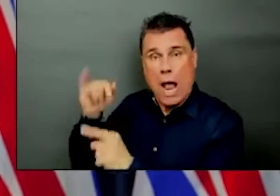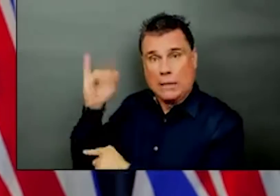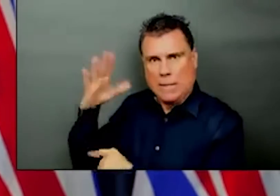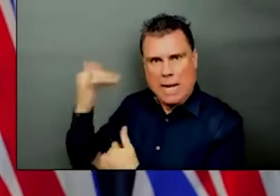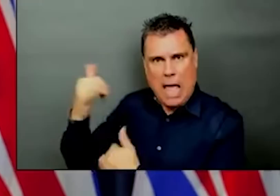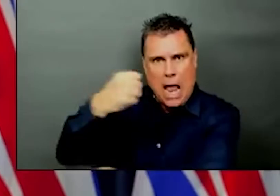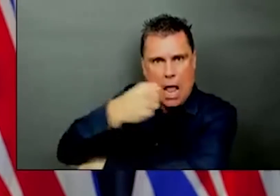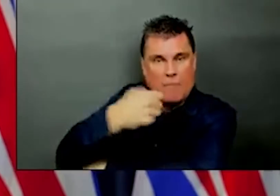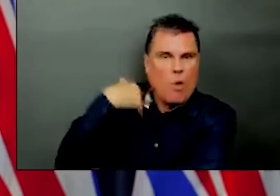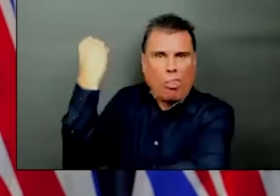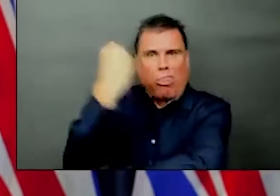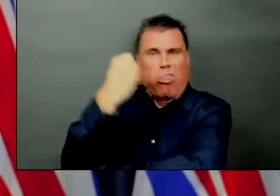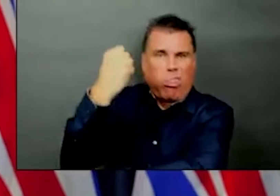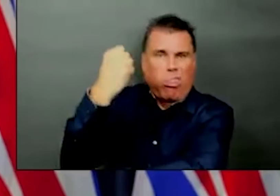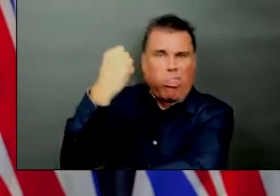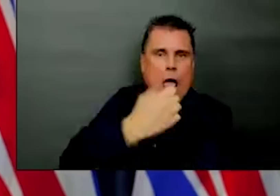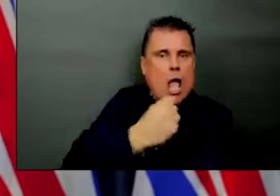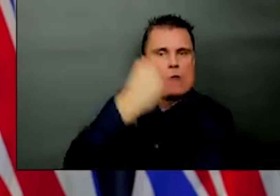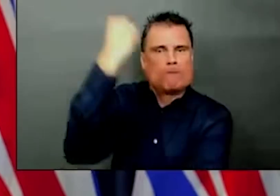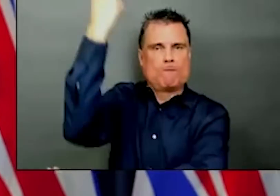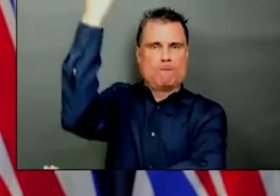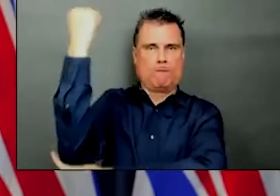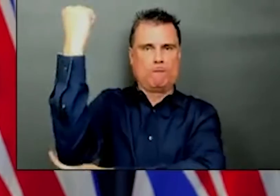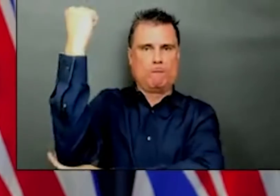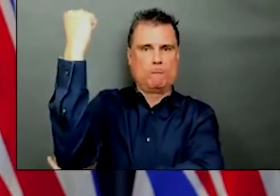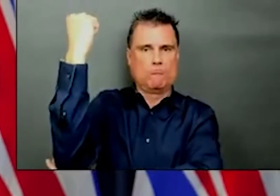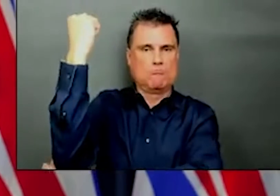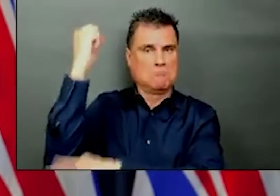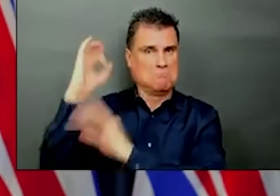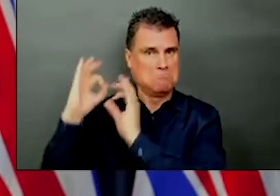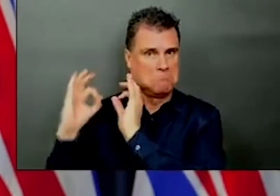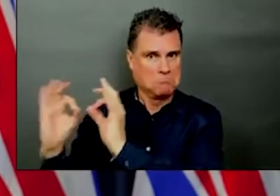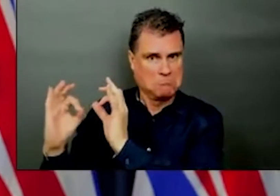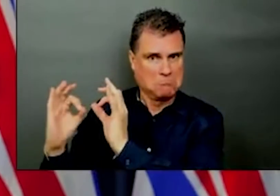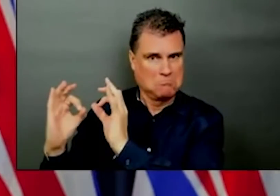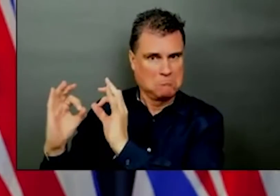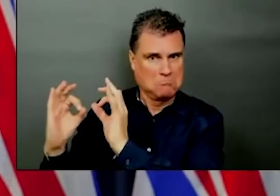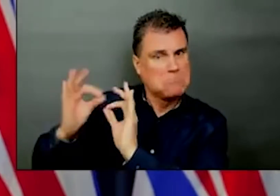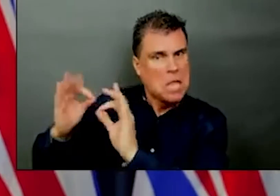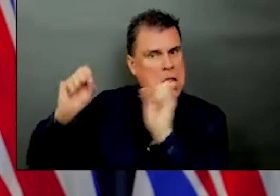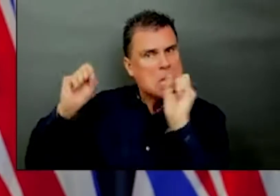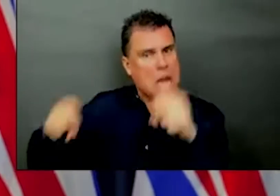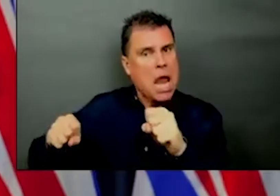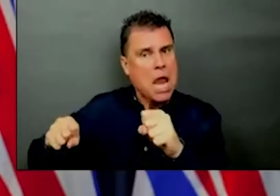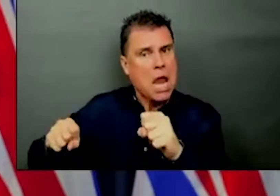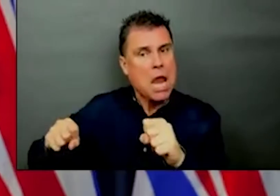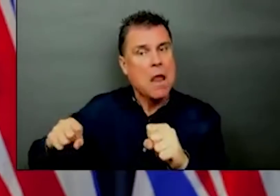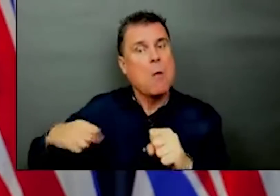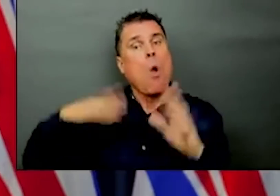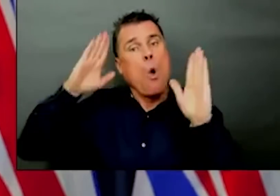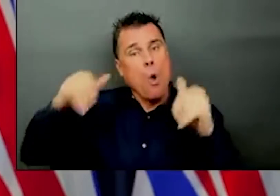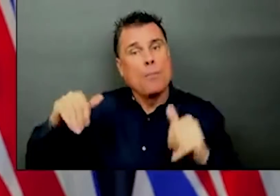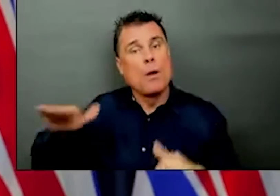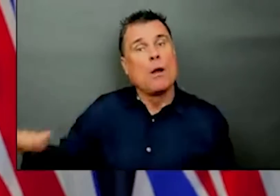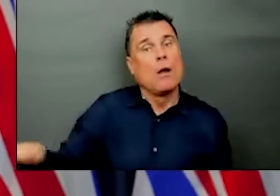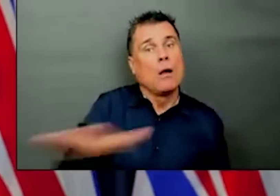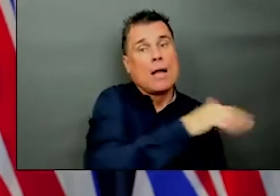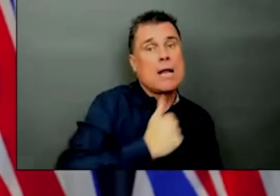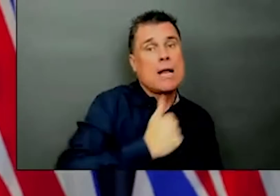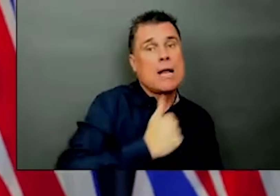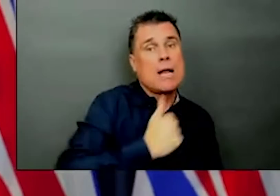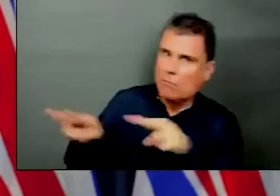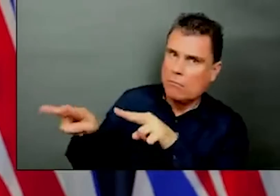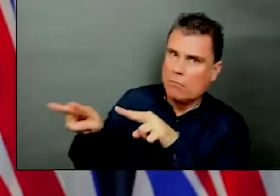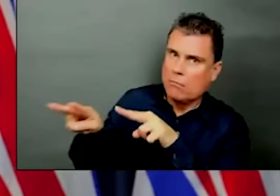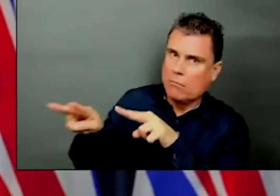company, into a position where it can once again be the envy of public insurers across the country. That includes Manitoba, Saskatchewan,